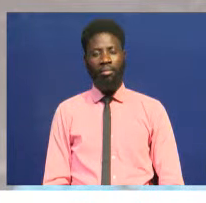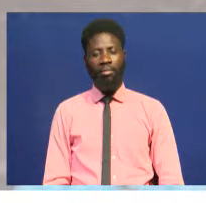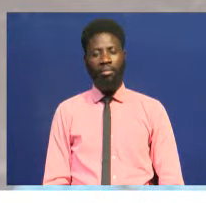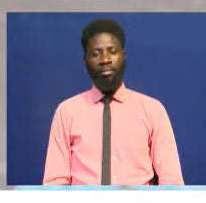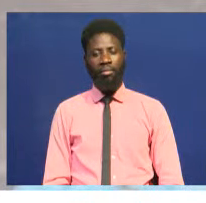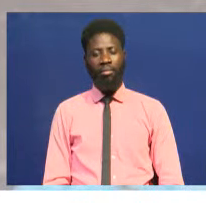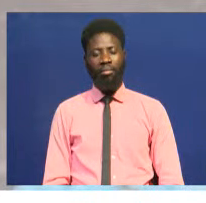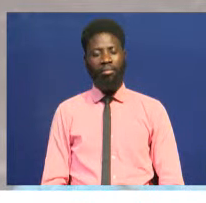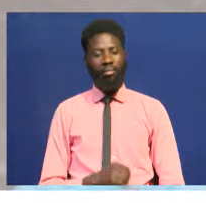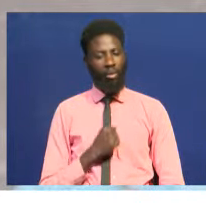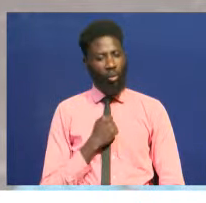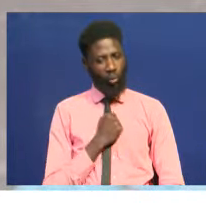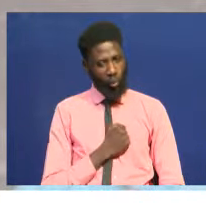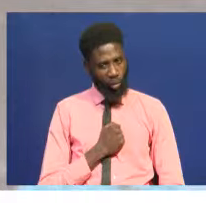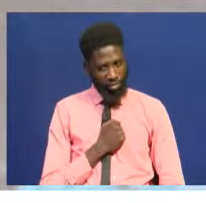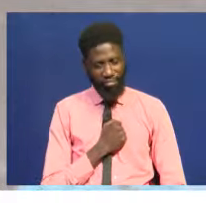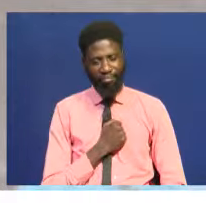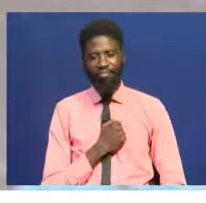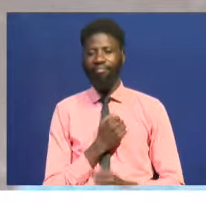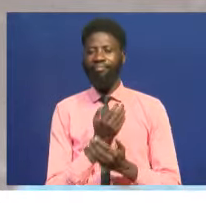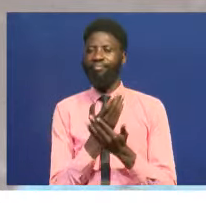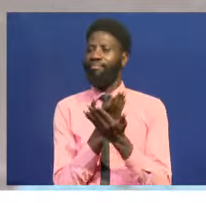Poleni sana.